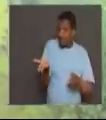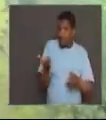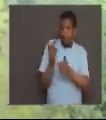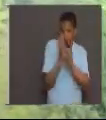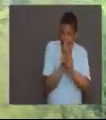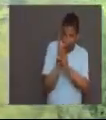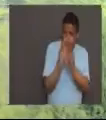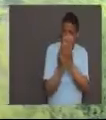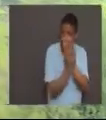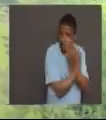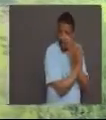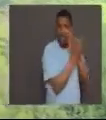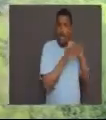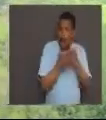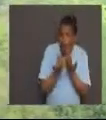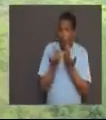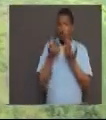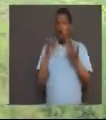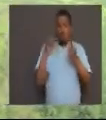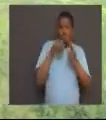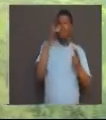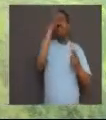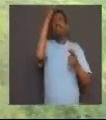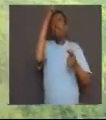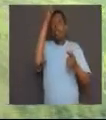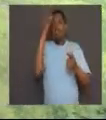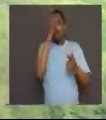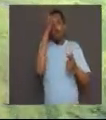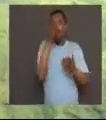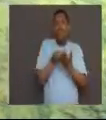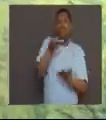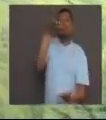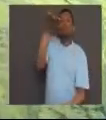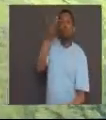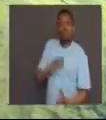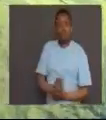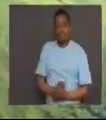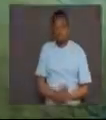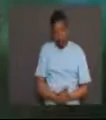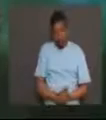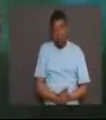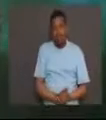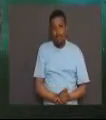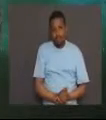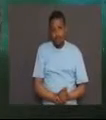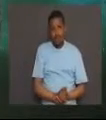mitigating harm to nature and natural resources.